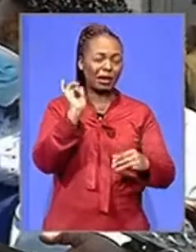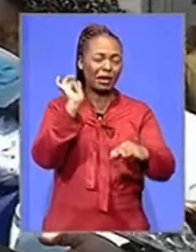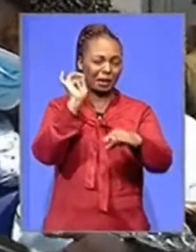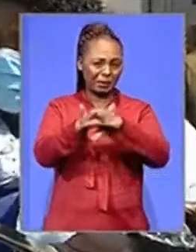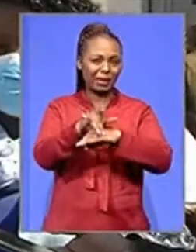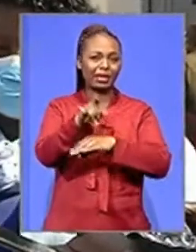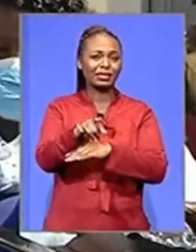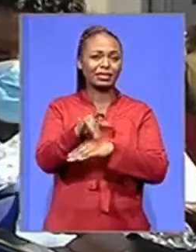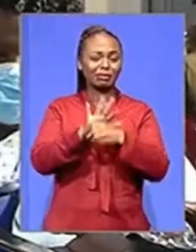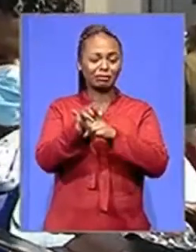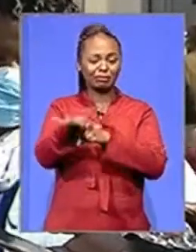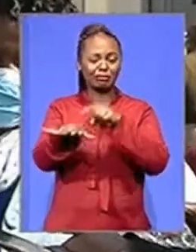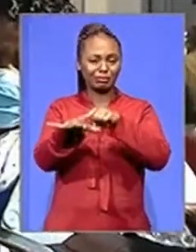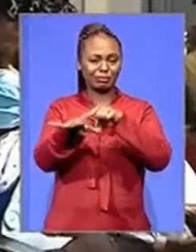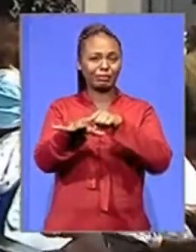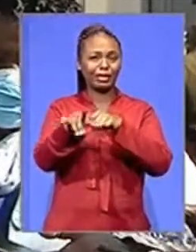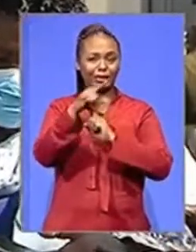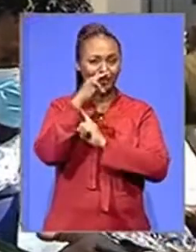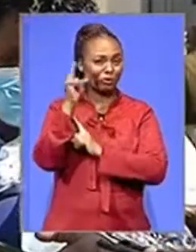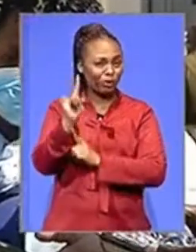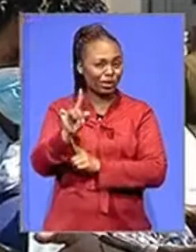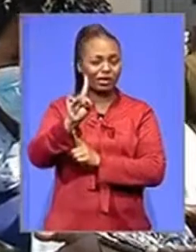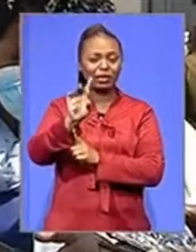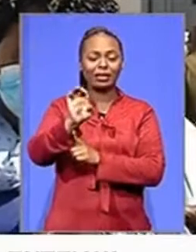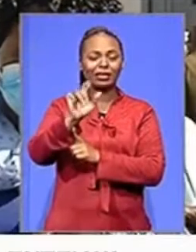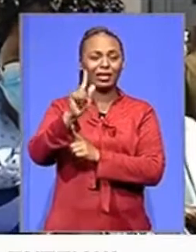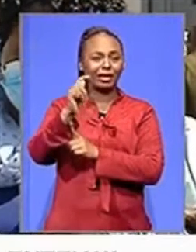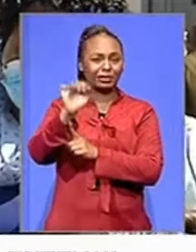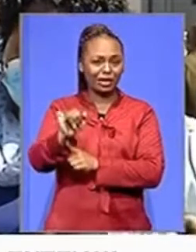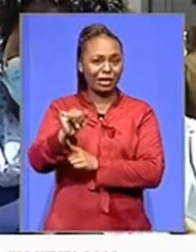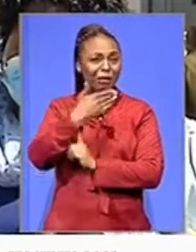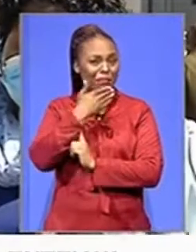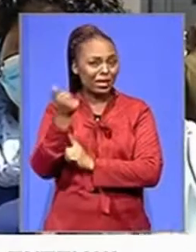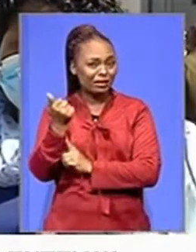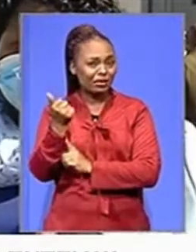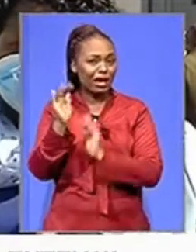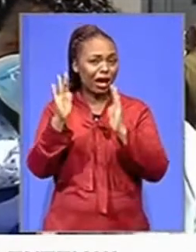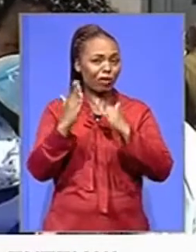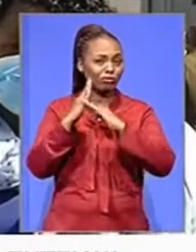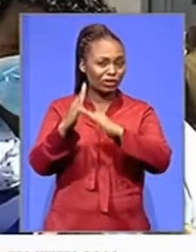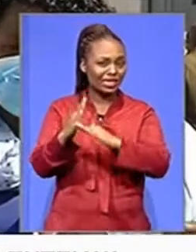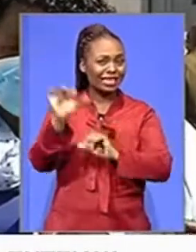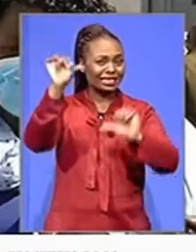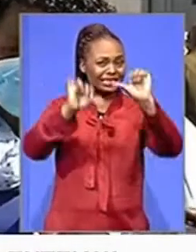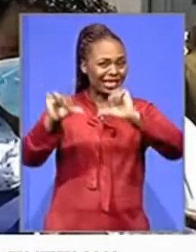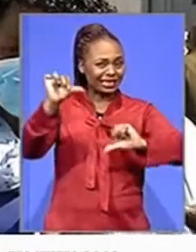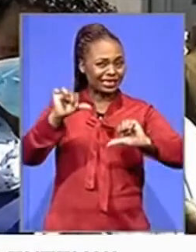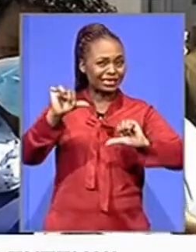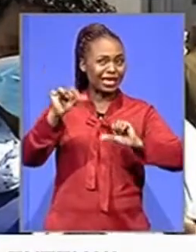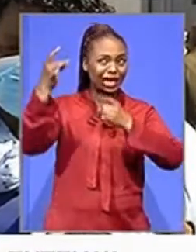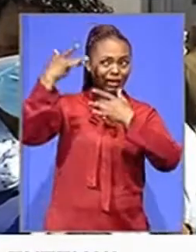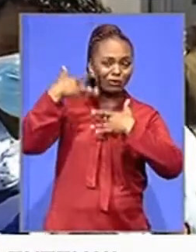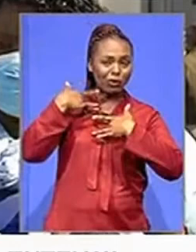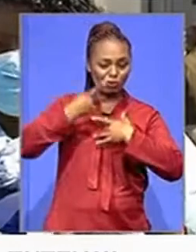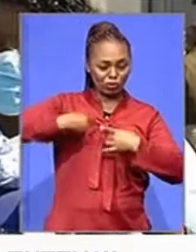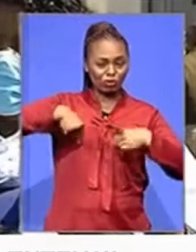Delta variant. And the best way to deal with this, the scientists are saying that we